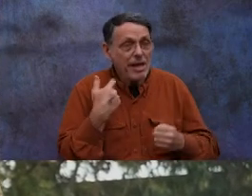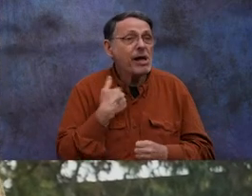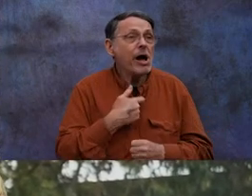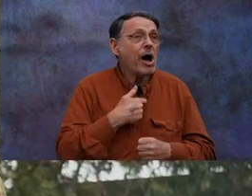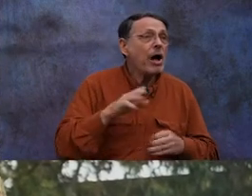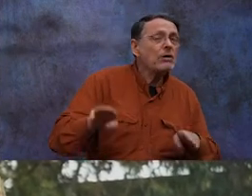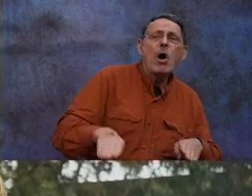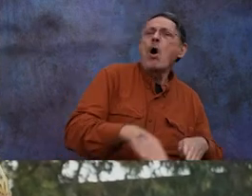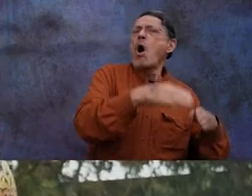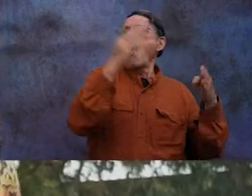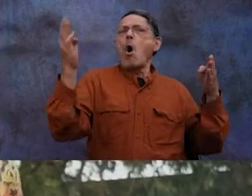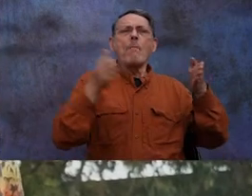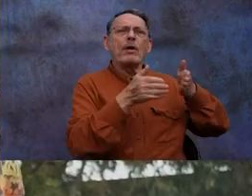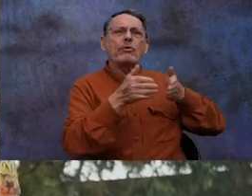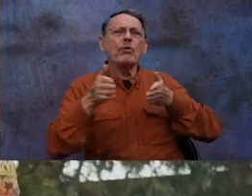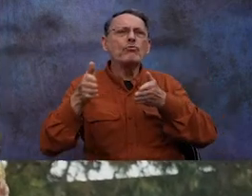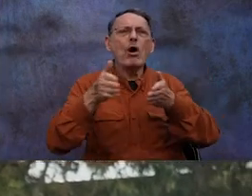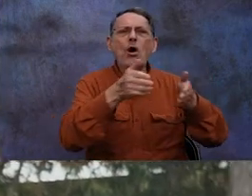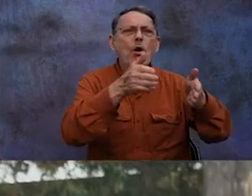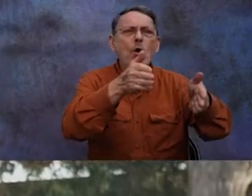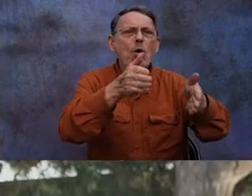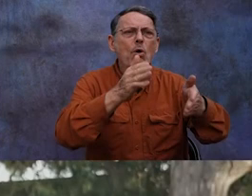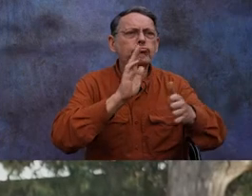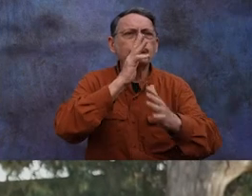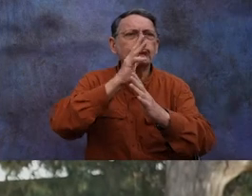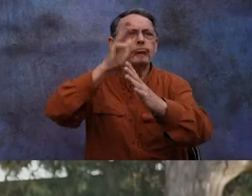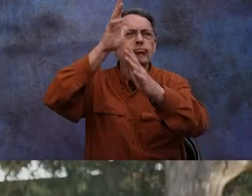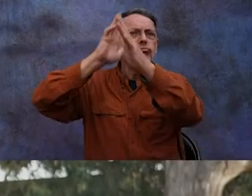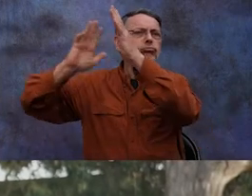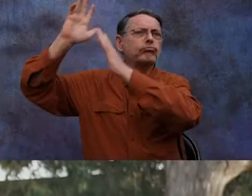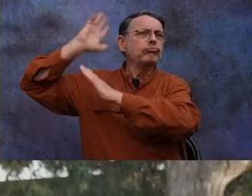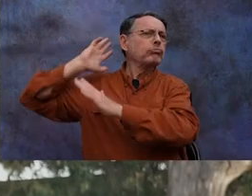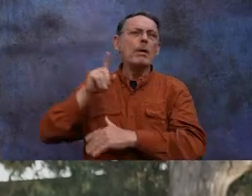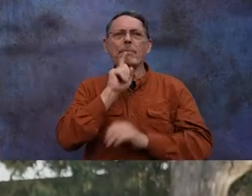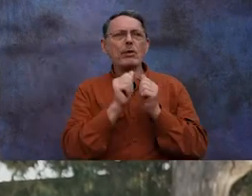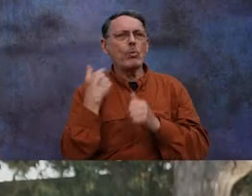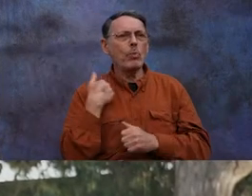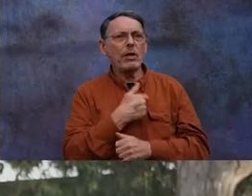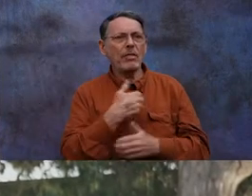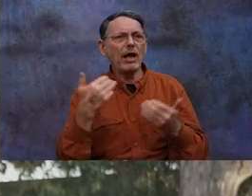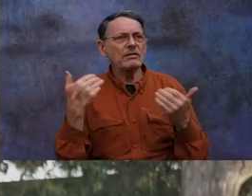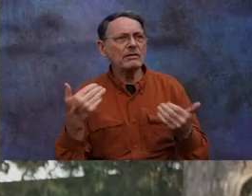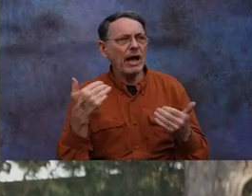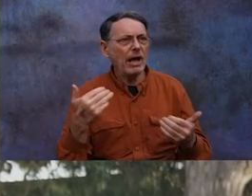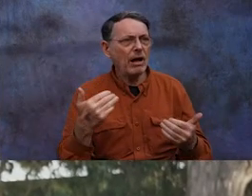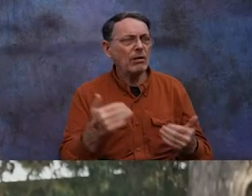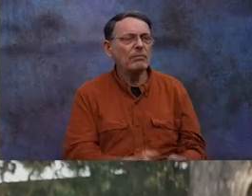us, heal us, open the road, ancestors. Be with us